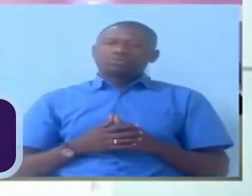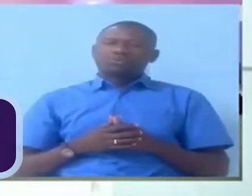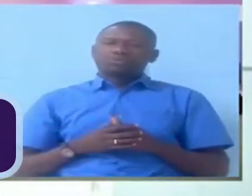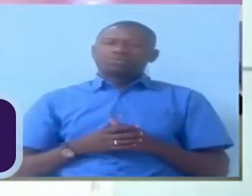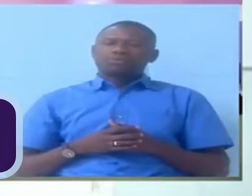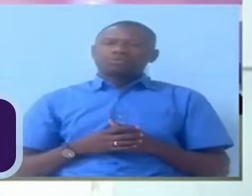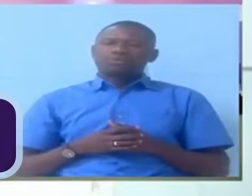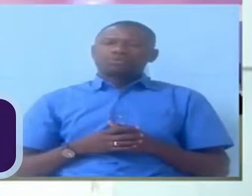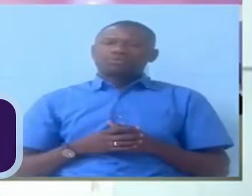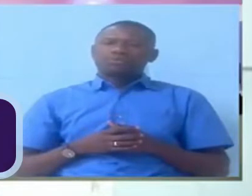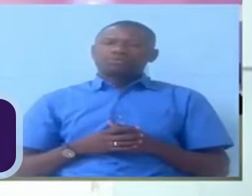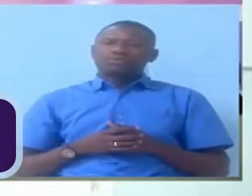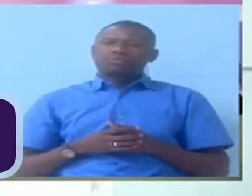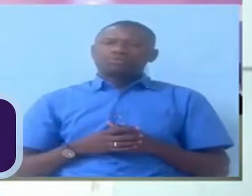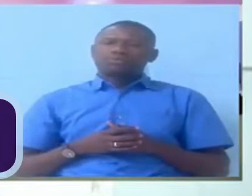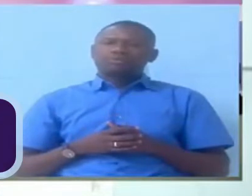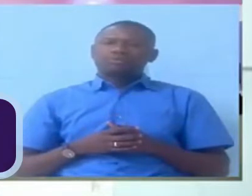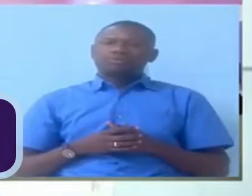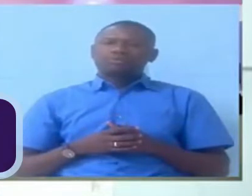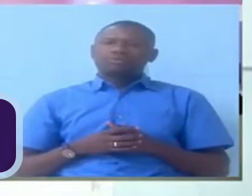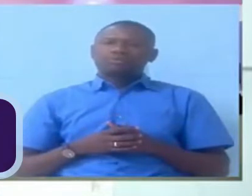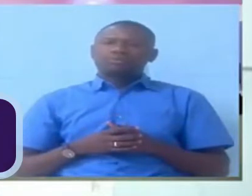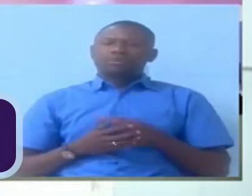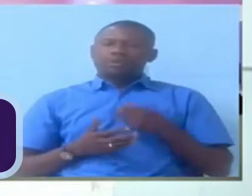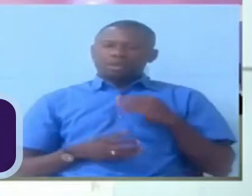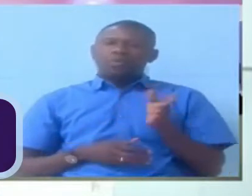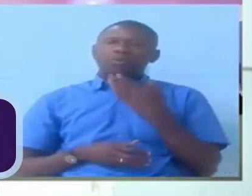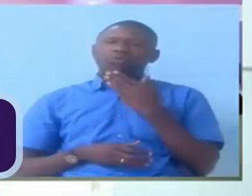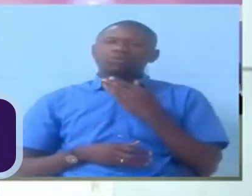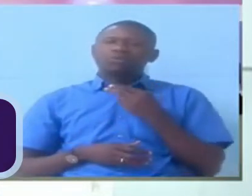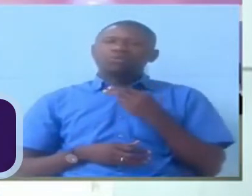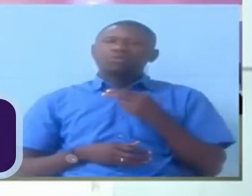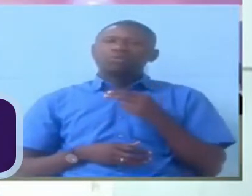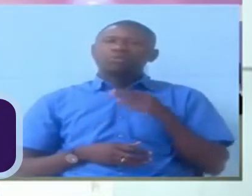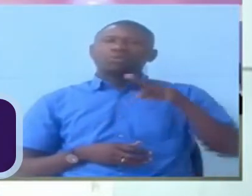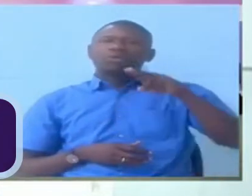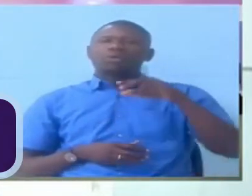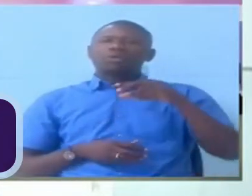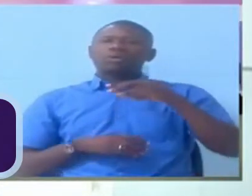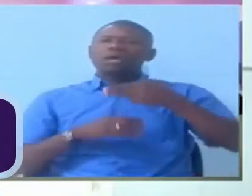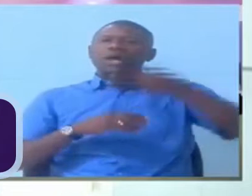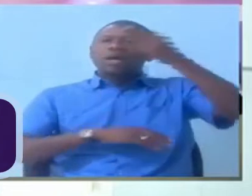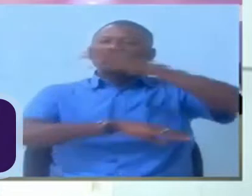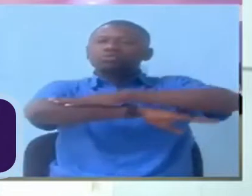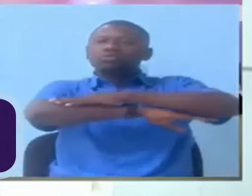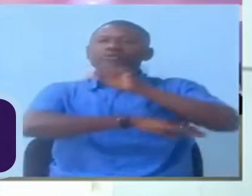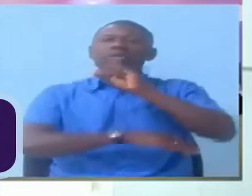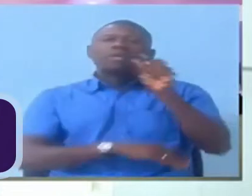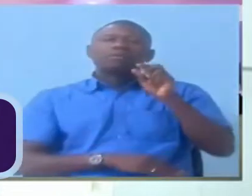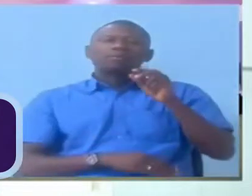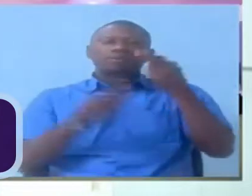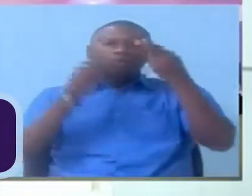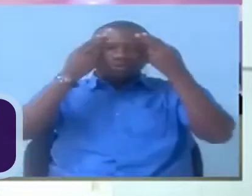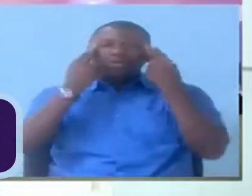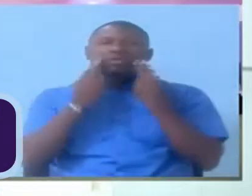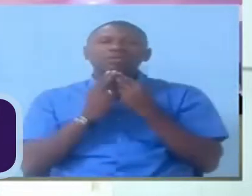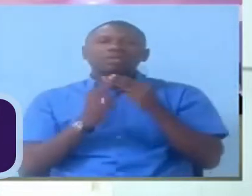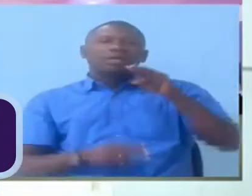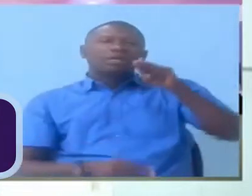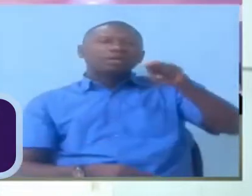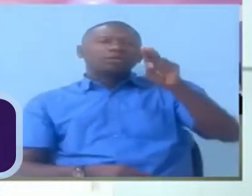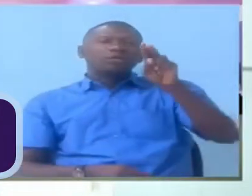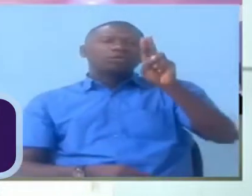information, school, current enlistment into the army, promotions and all that. I attended